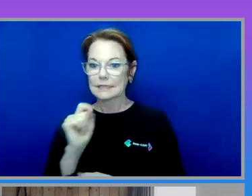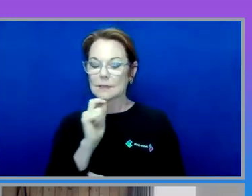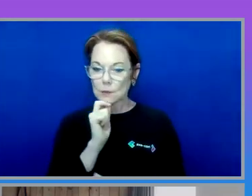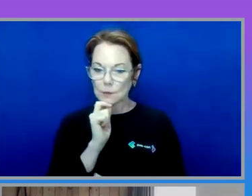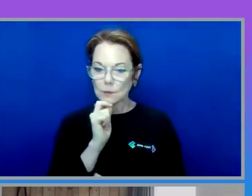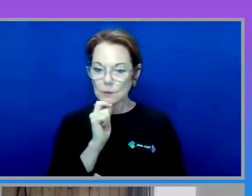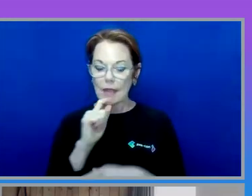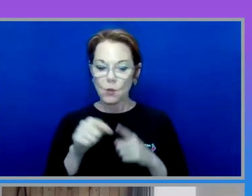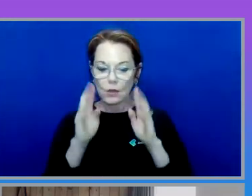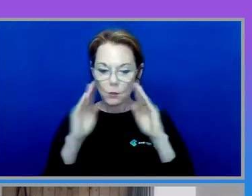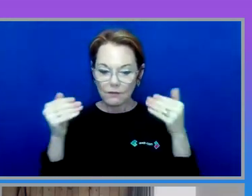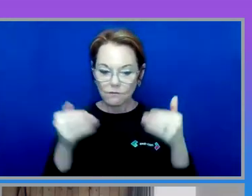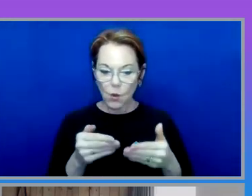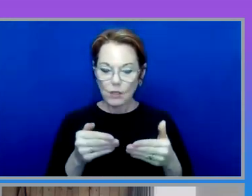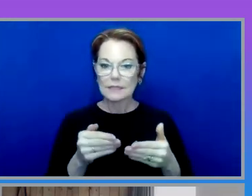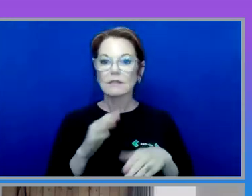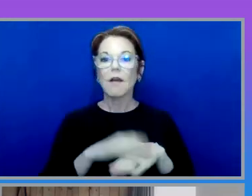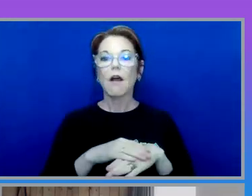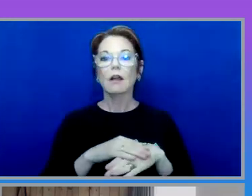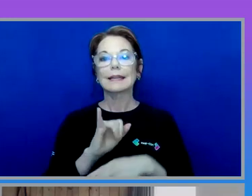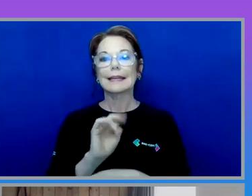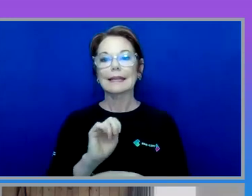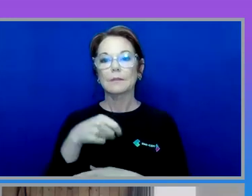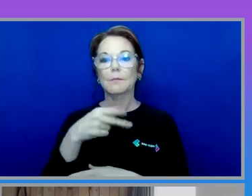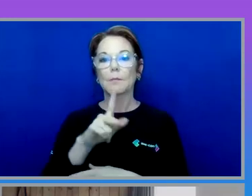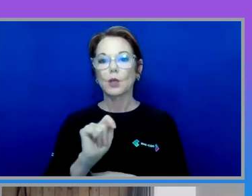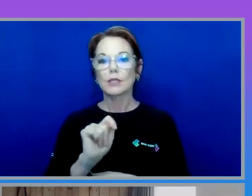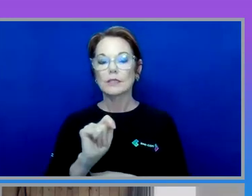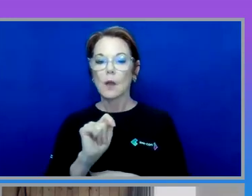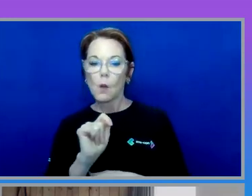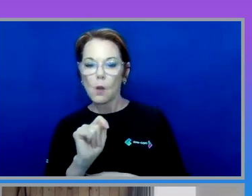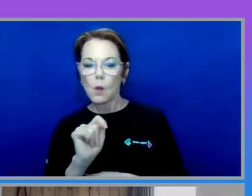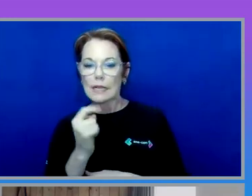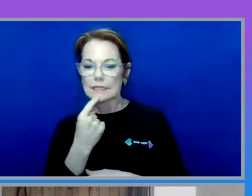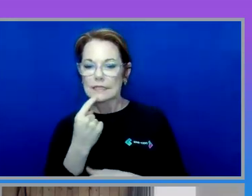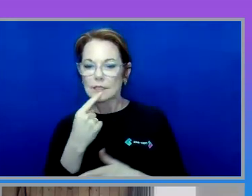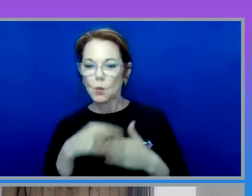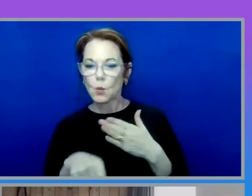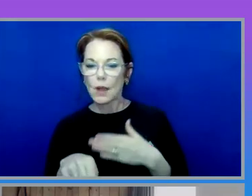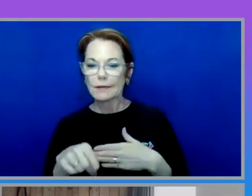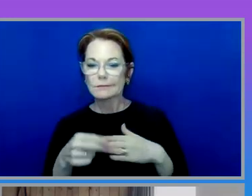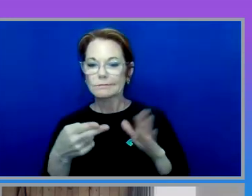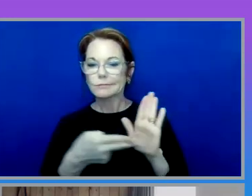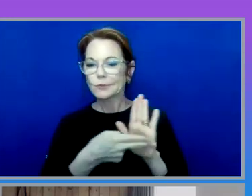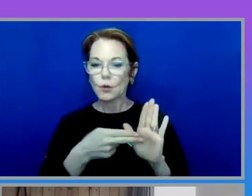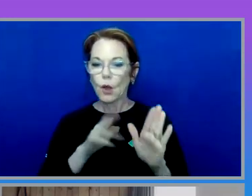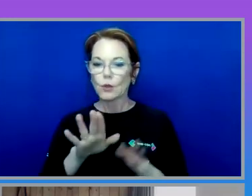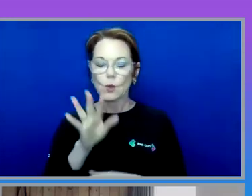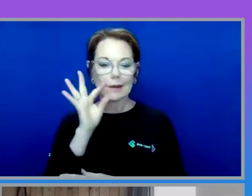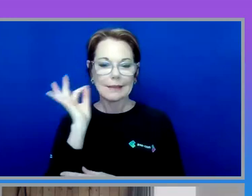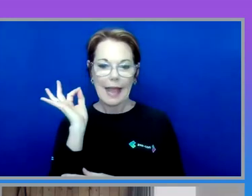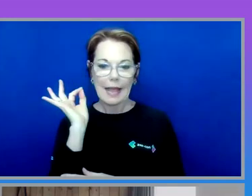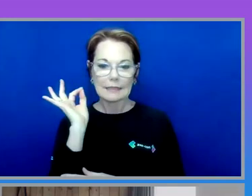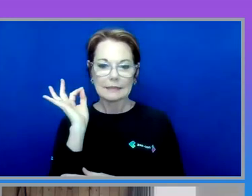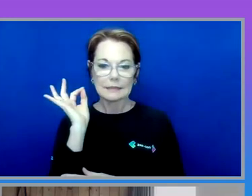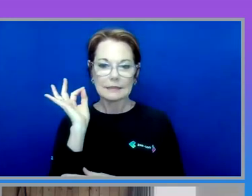And when we focus on the input field, we hear, what do you call your cat? Edit text. So